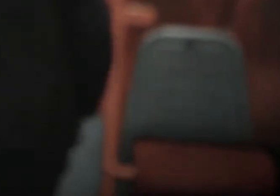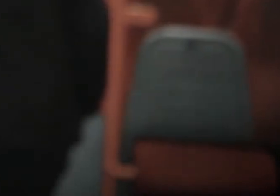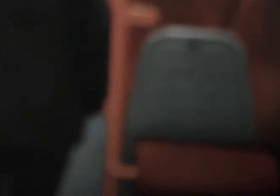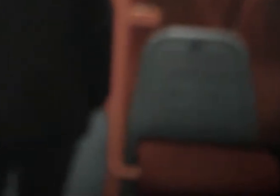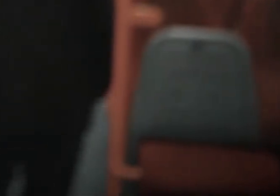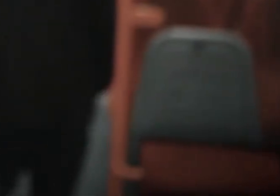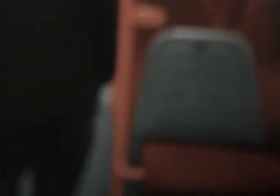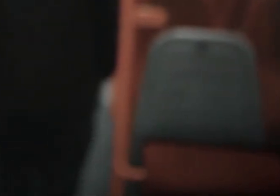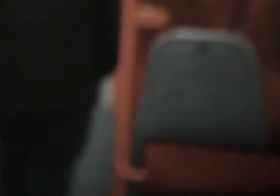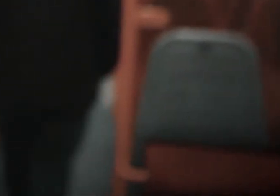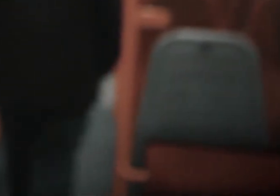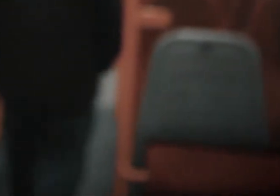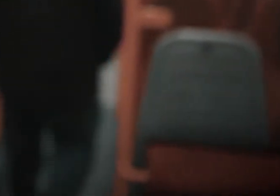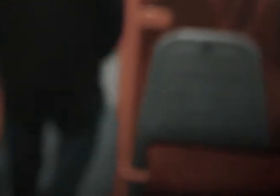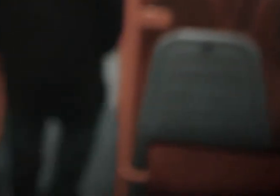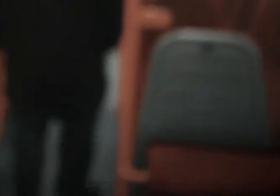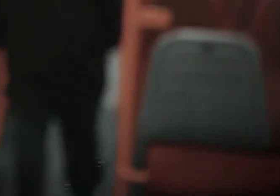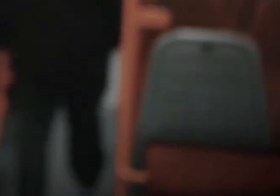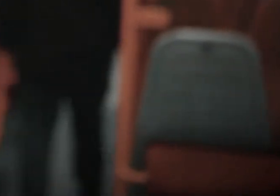gone.